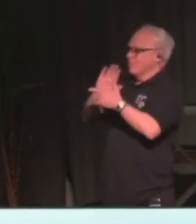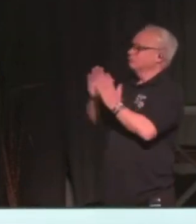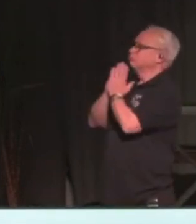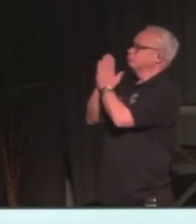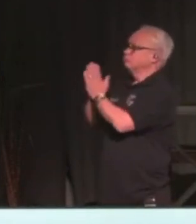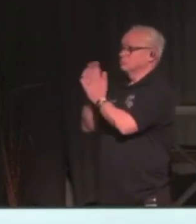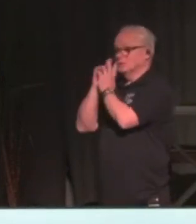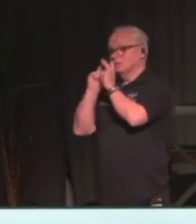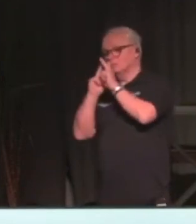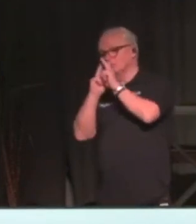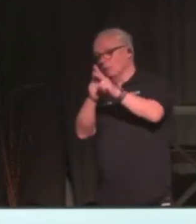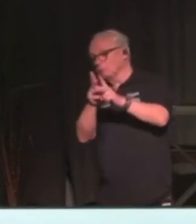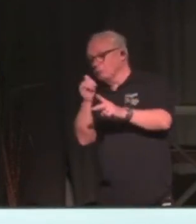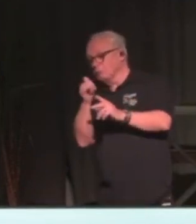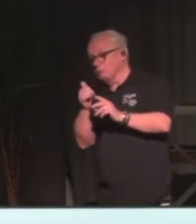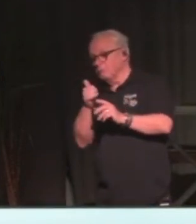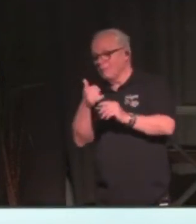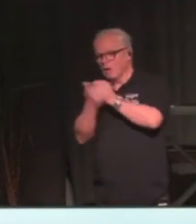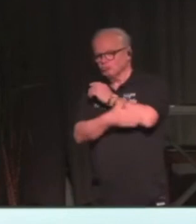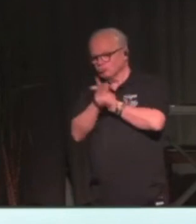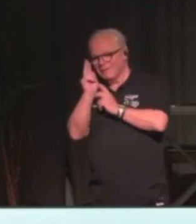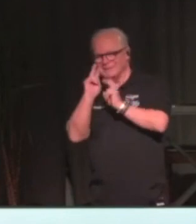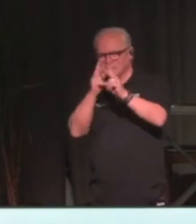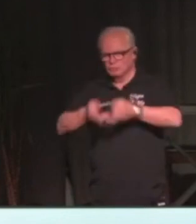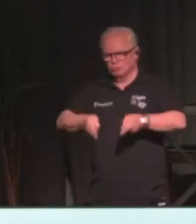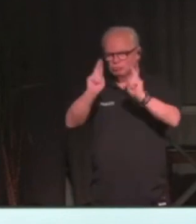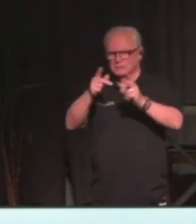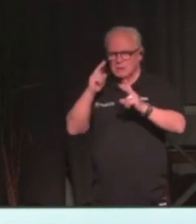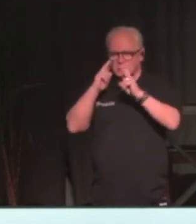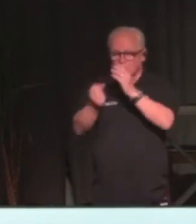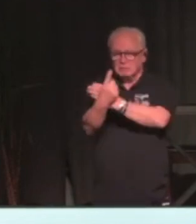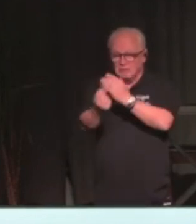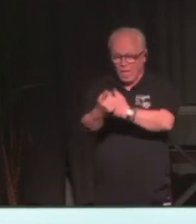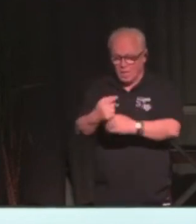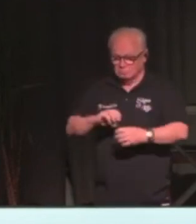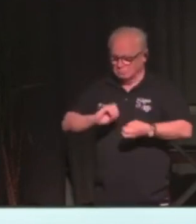our streets and nations right now doesn't make you angry,